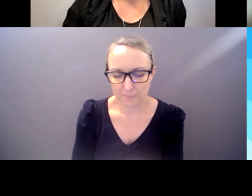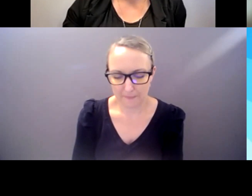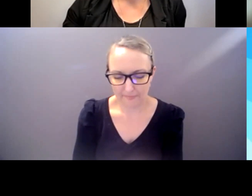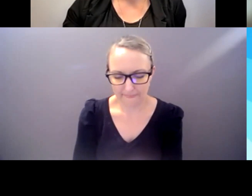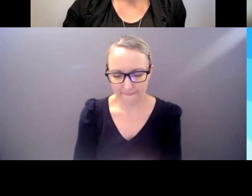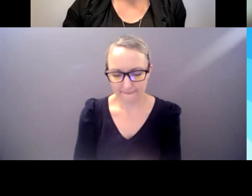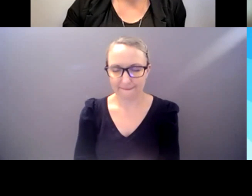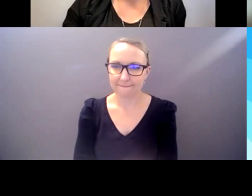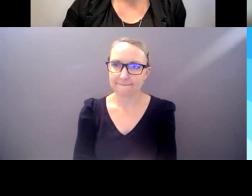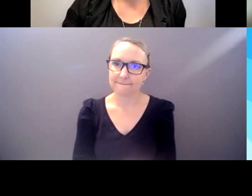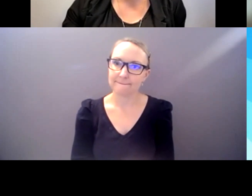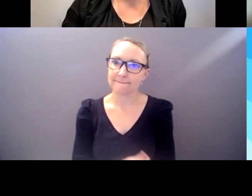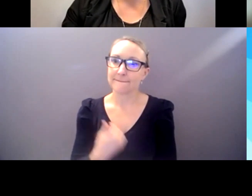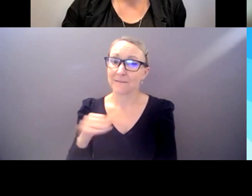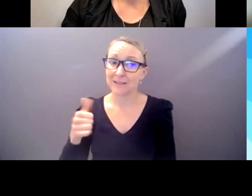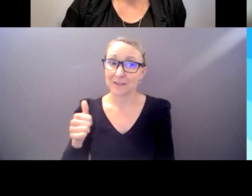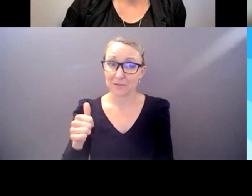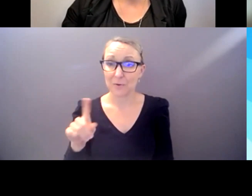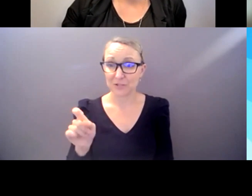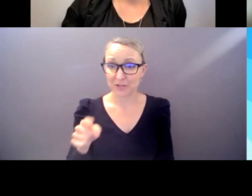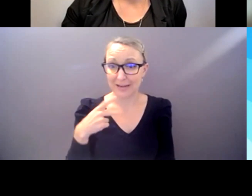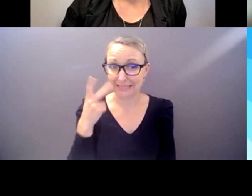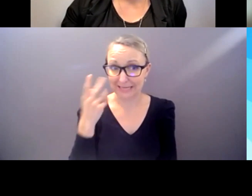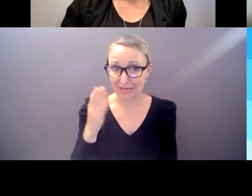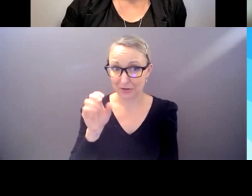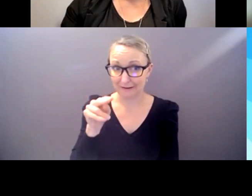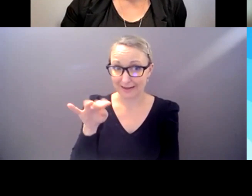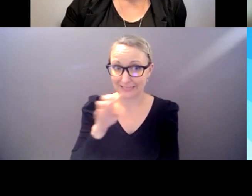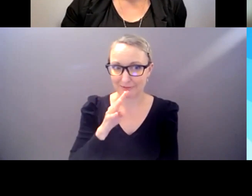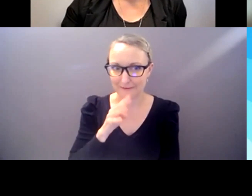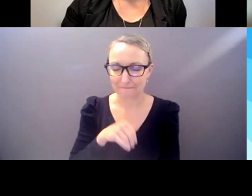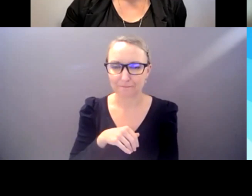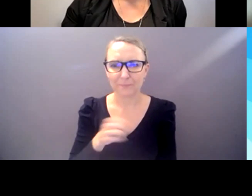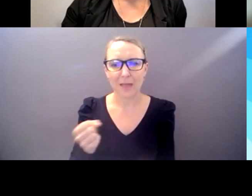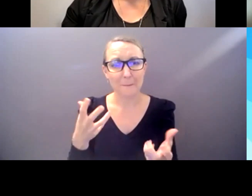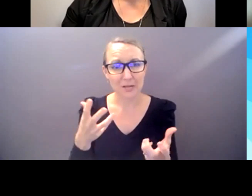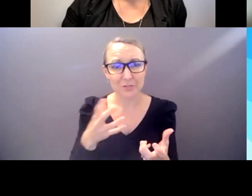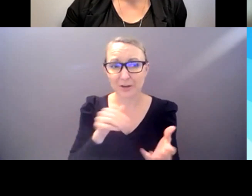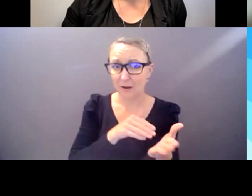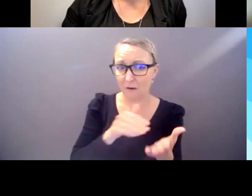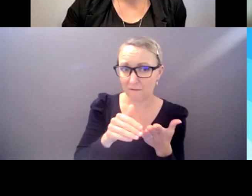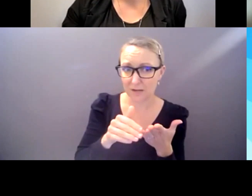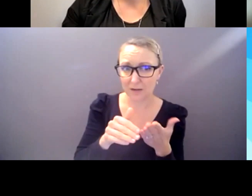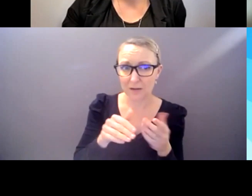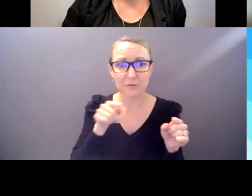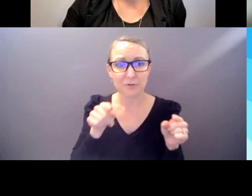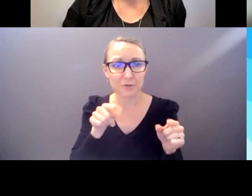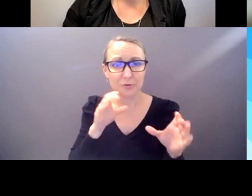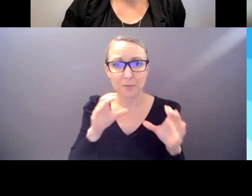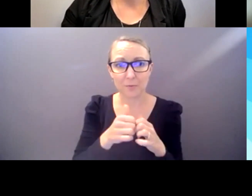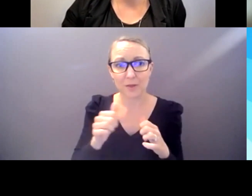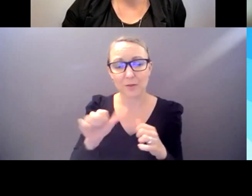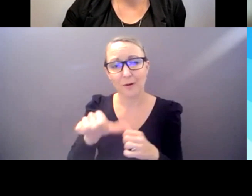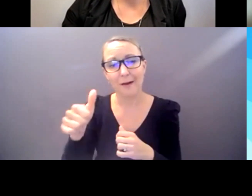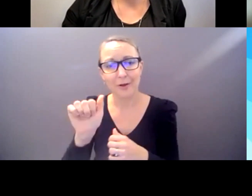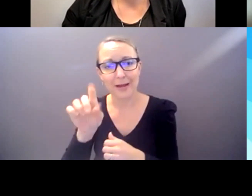Well, I'll go with another question. So how much and how often do both of you communicate with your other ADRC